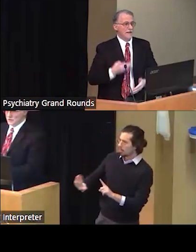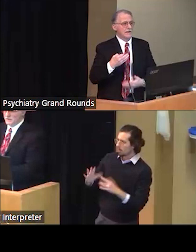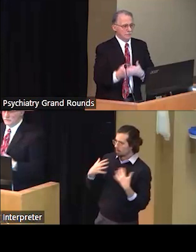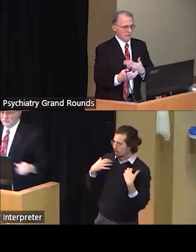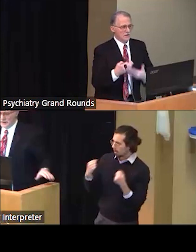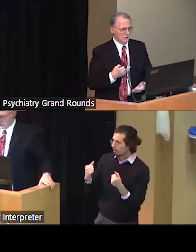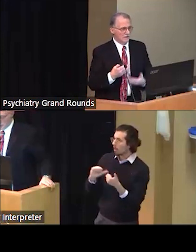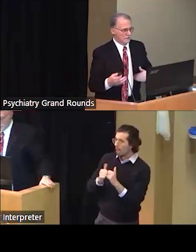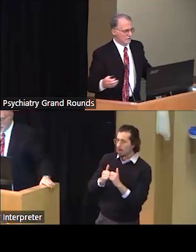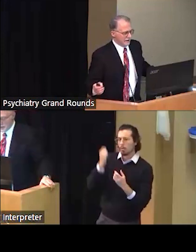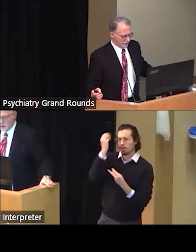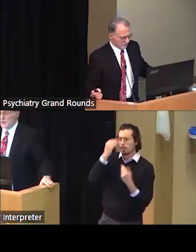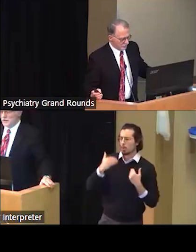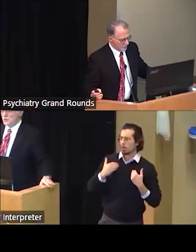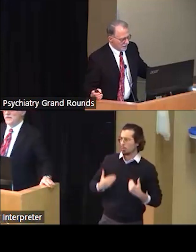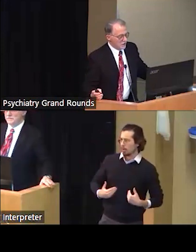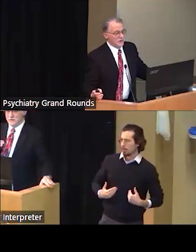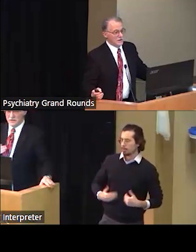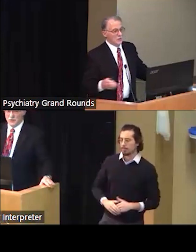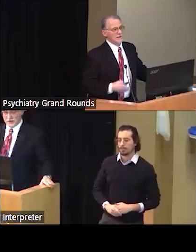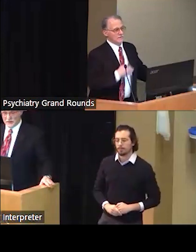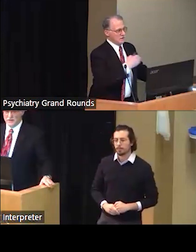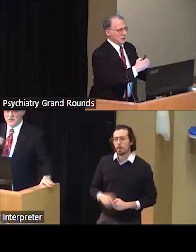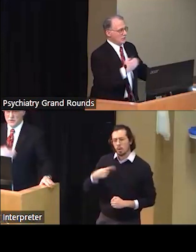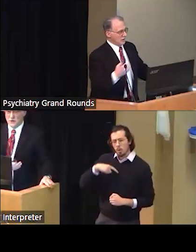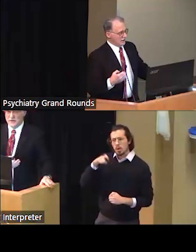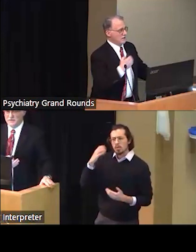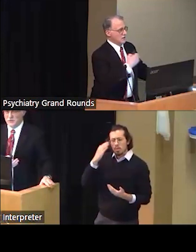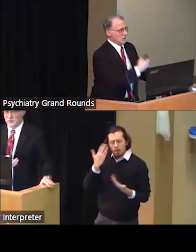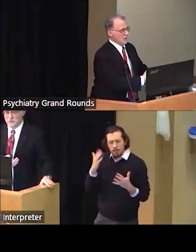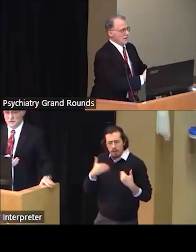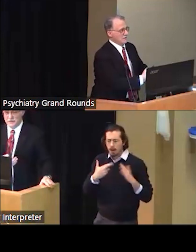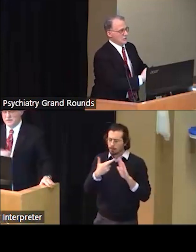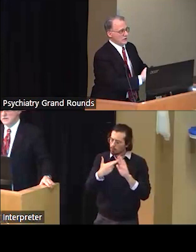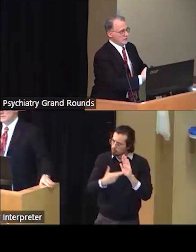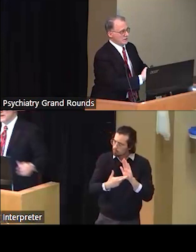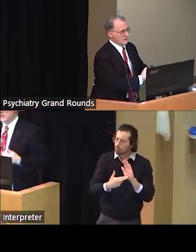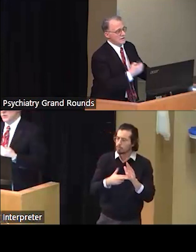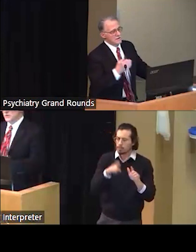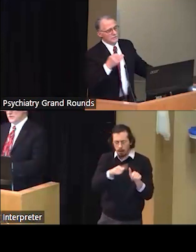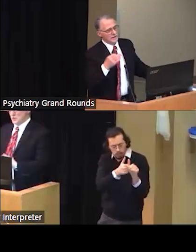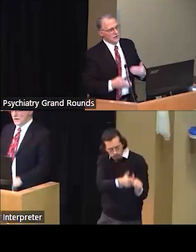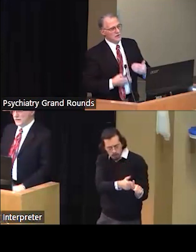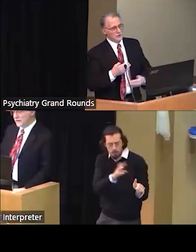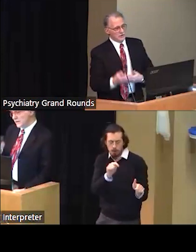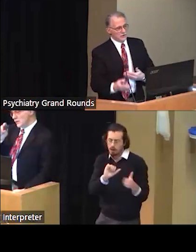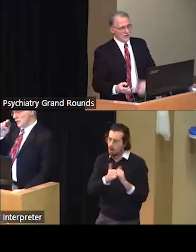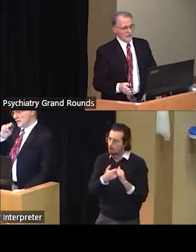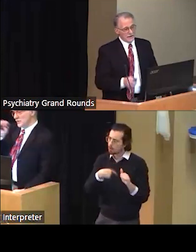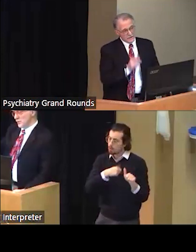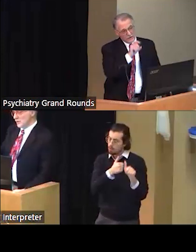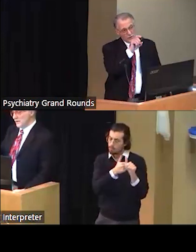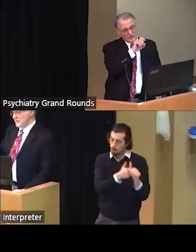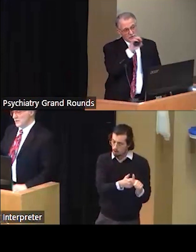well-being by application of human factors. So we know we have to deal with regulations. We know we have to do those things. But how can we do it in a